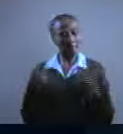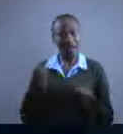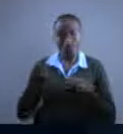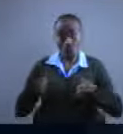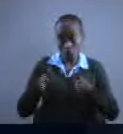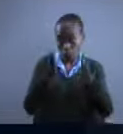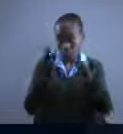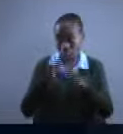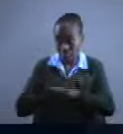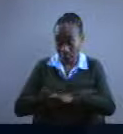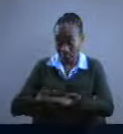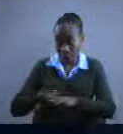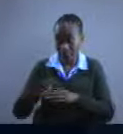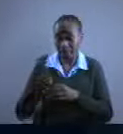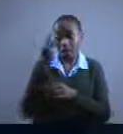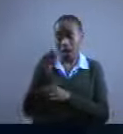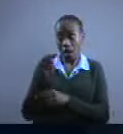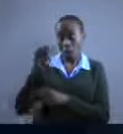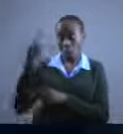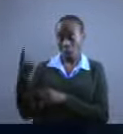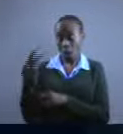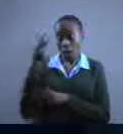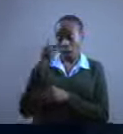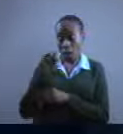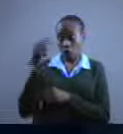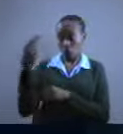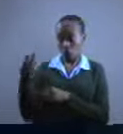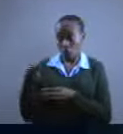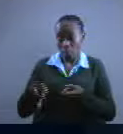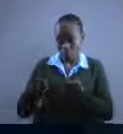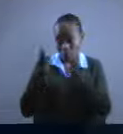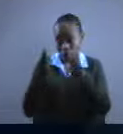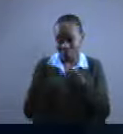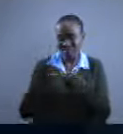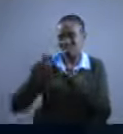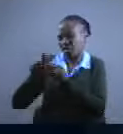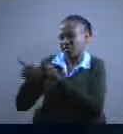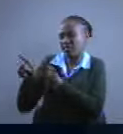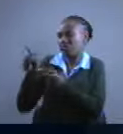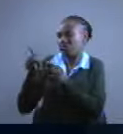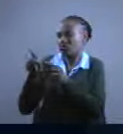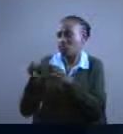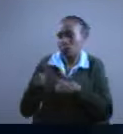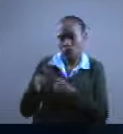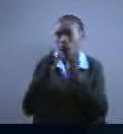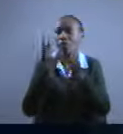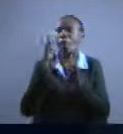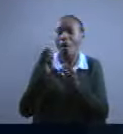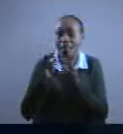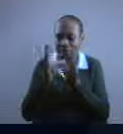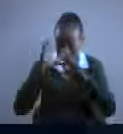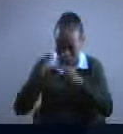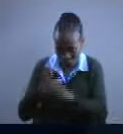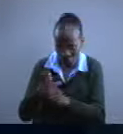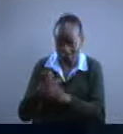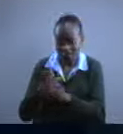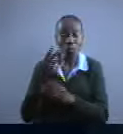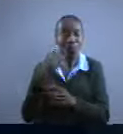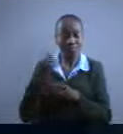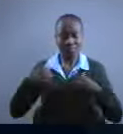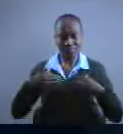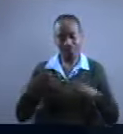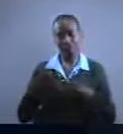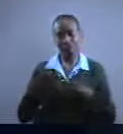areas, not least the M1 and M2 motorways and other key arterial roads, will be a major focus of the renewal